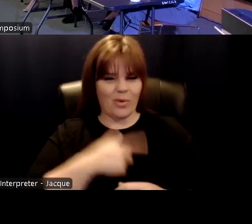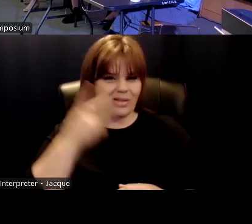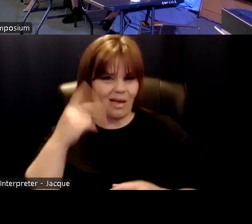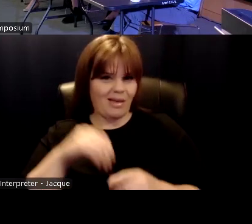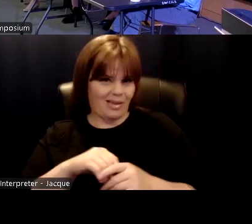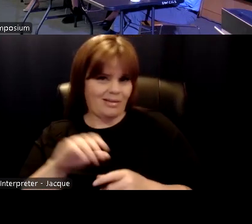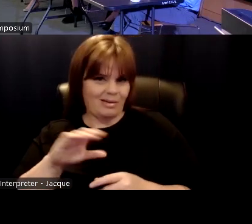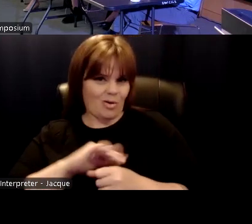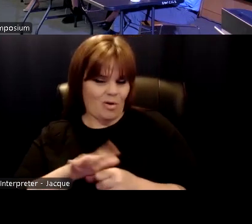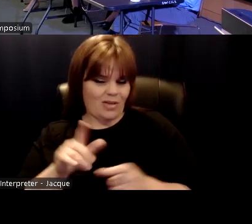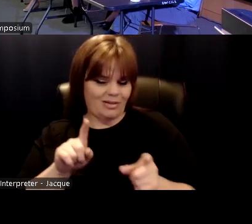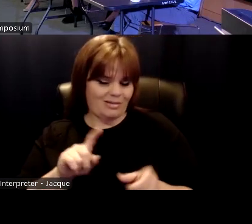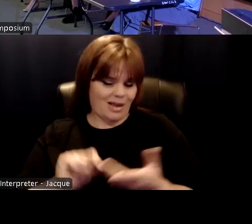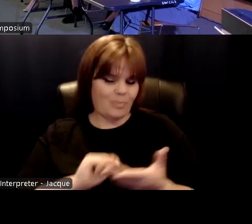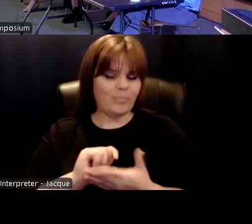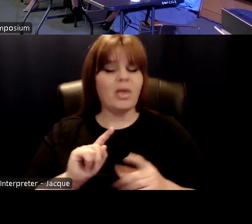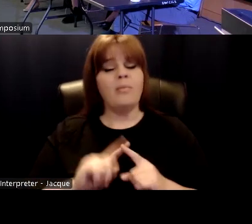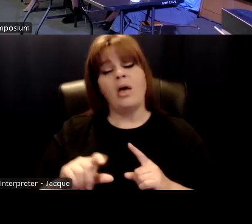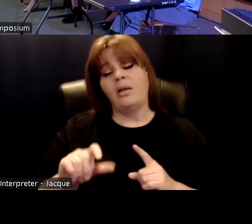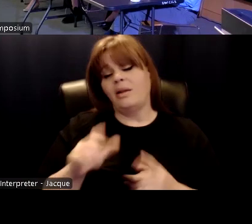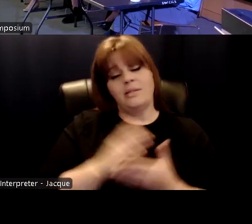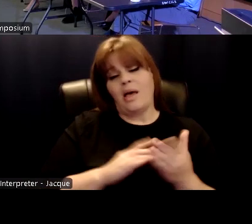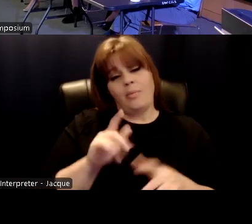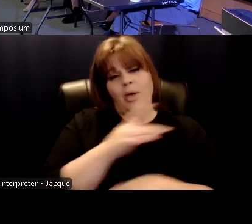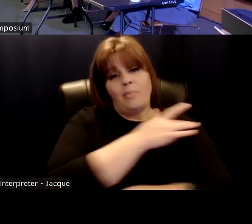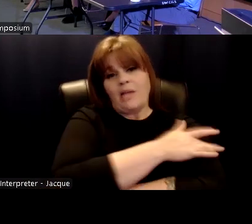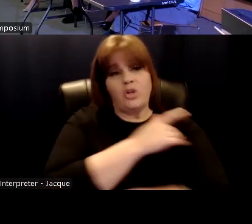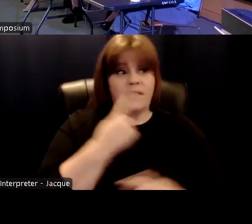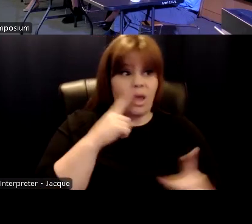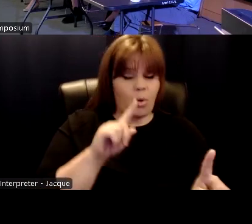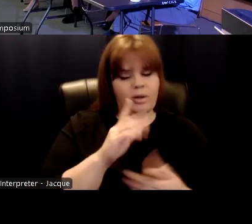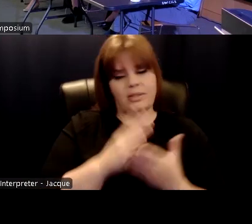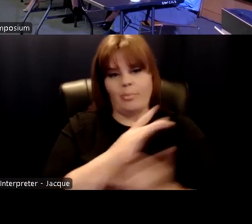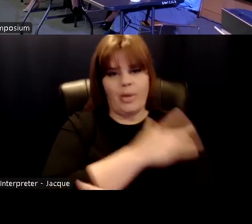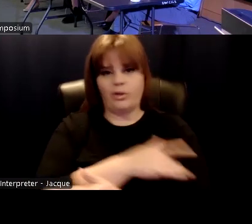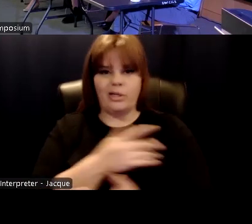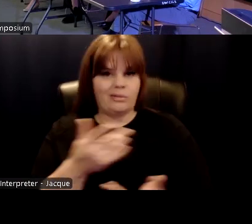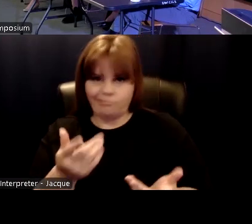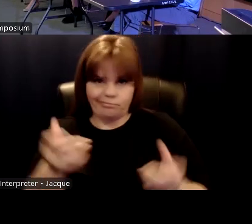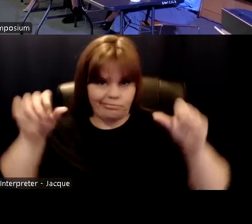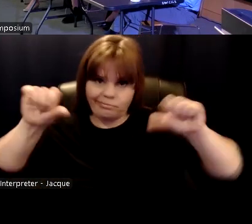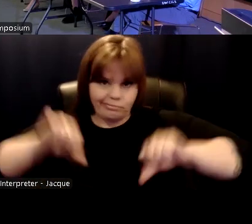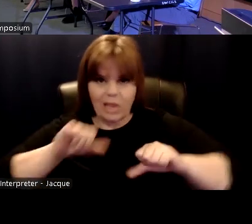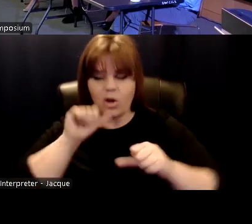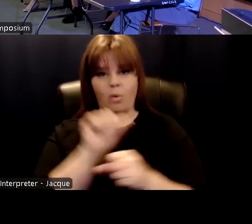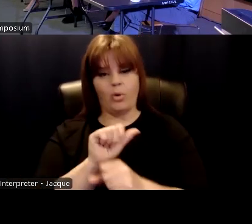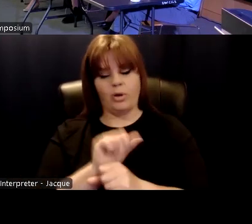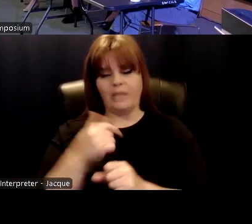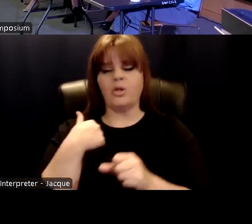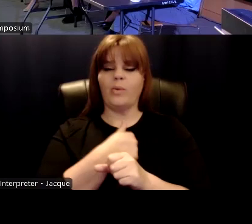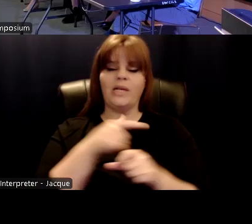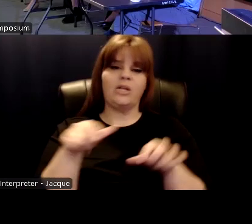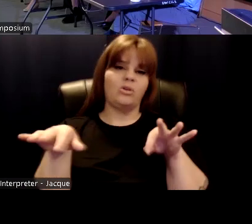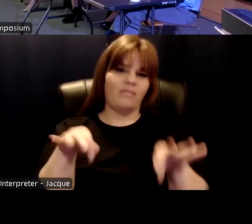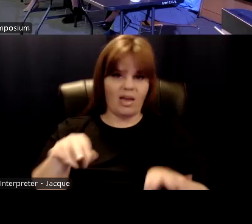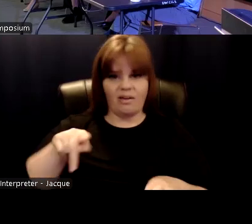patients. But again, in other patients, they just aren't. And so that goes back to really needing to define these phenotypes, understanding